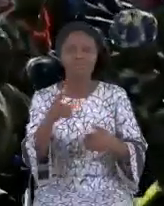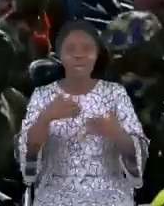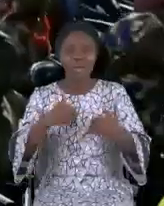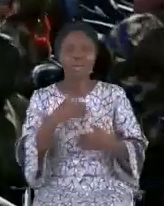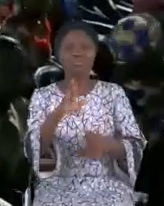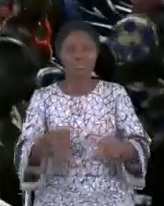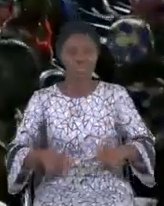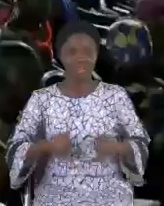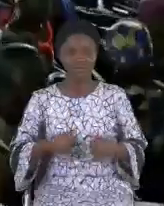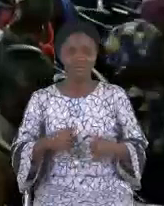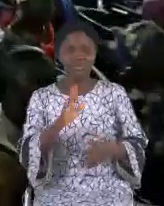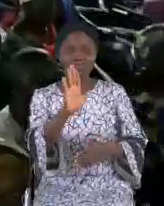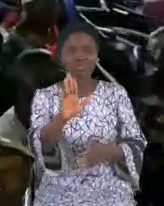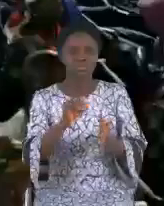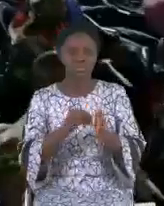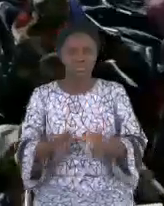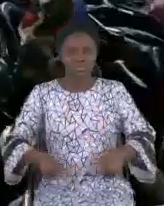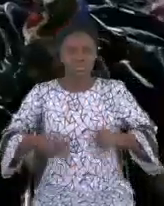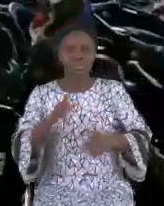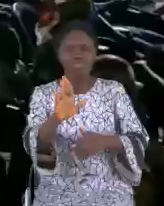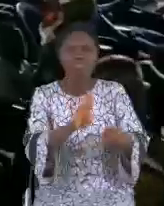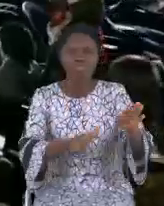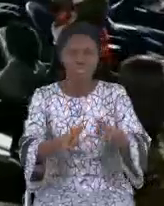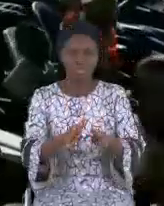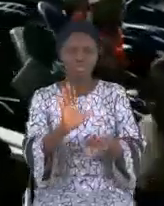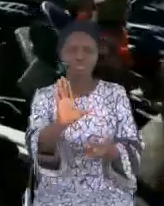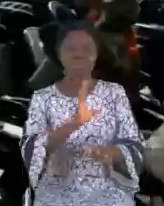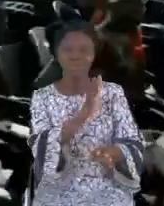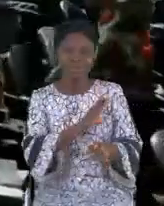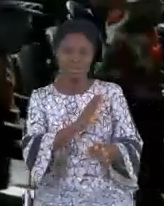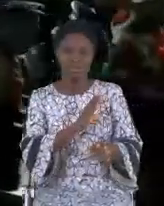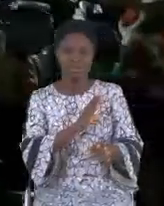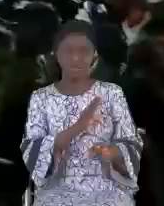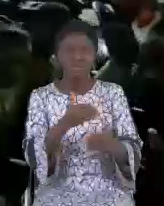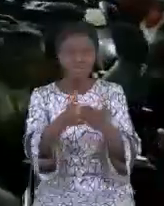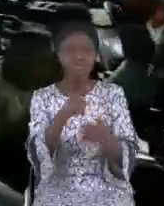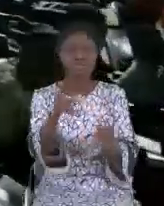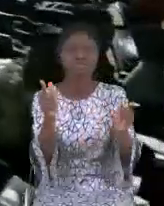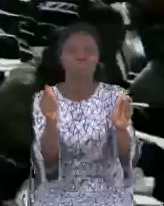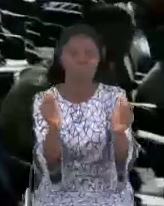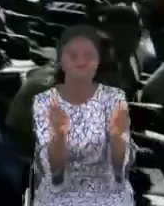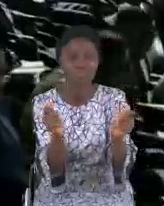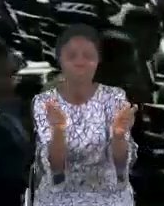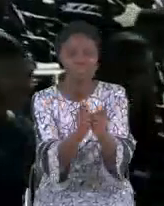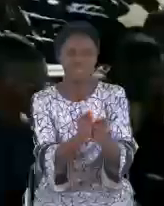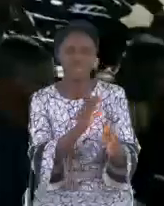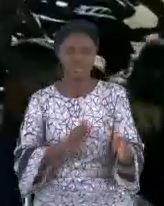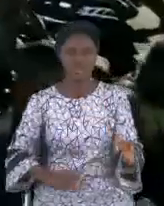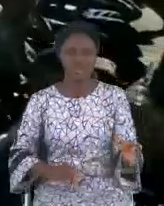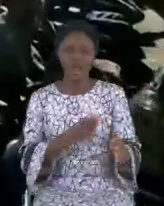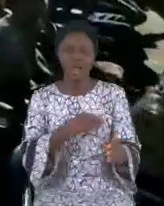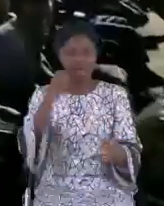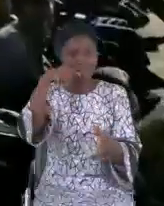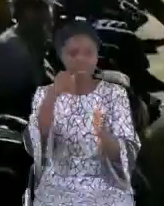dwelling, your behavior, your character before meeting Christ? And it says, and no man